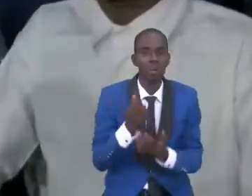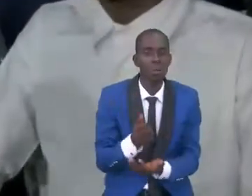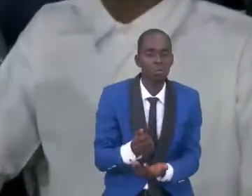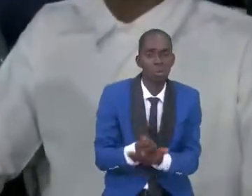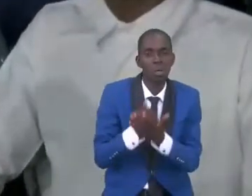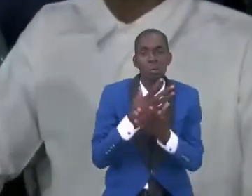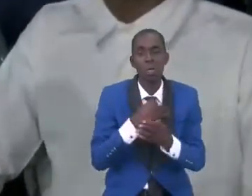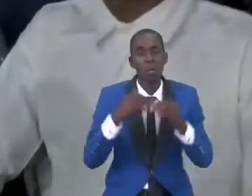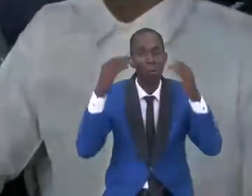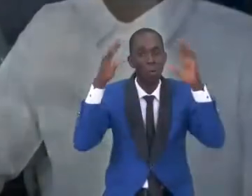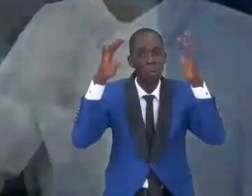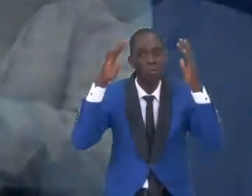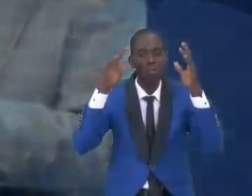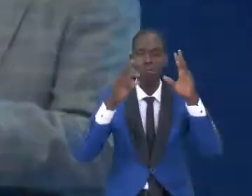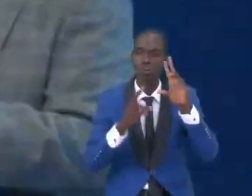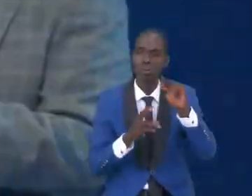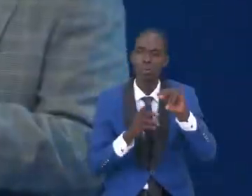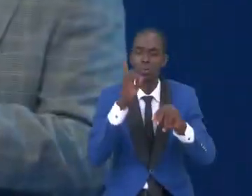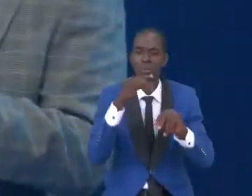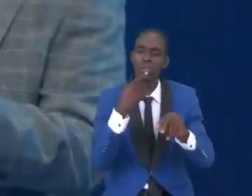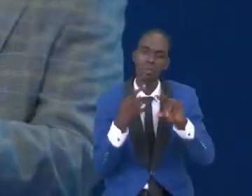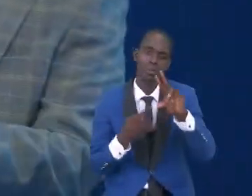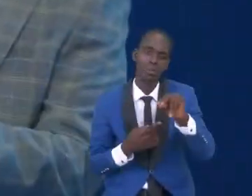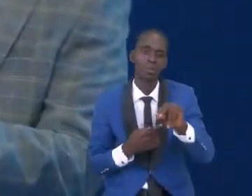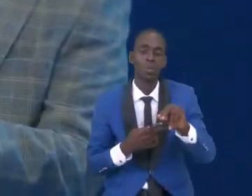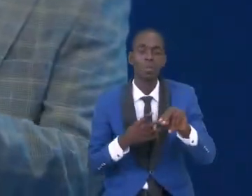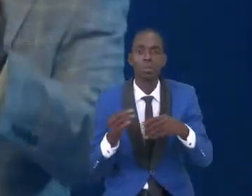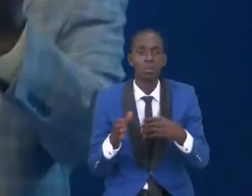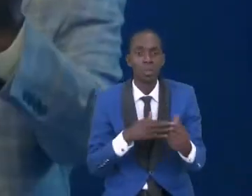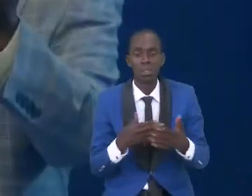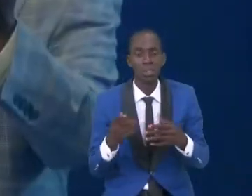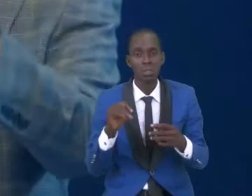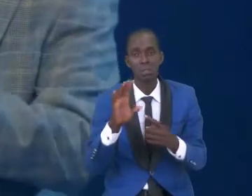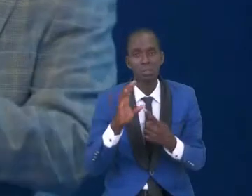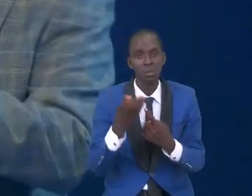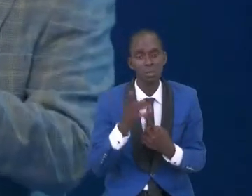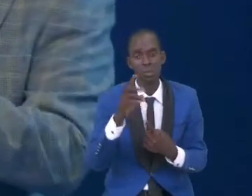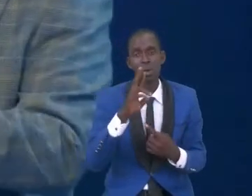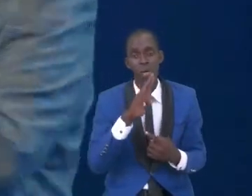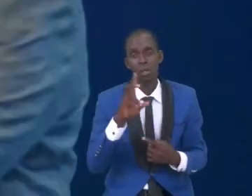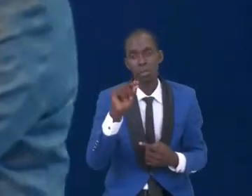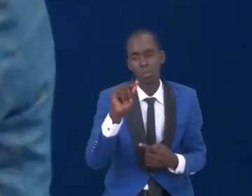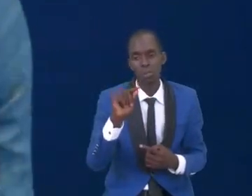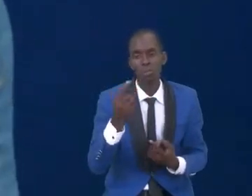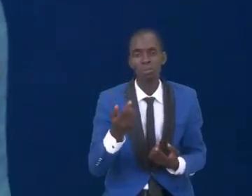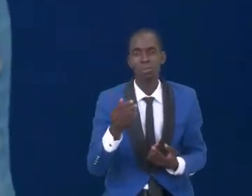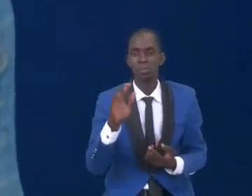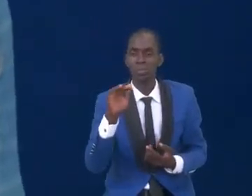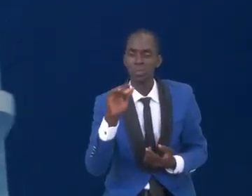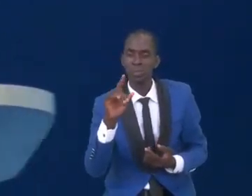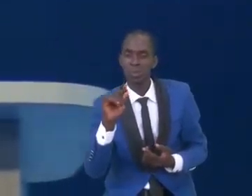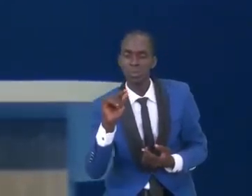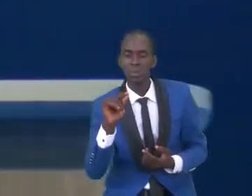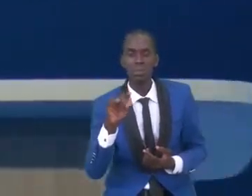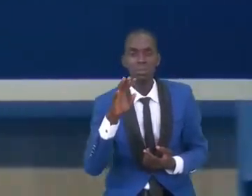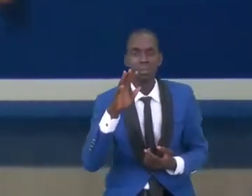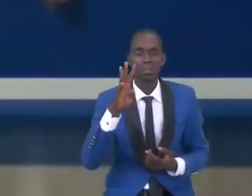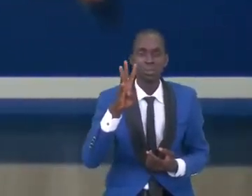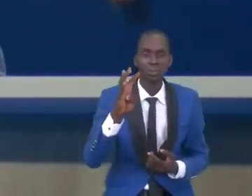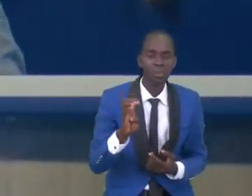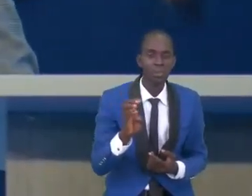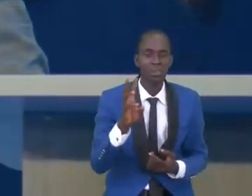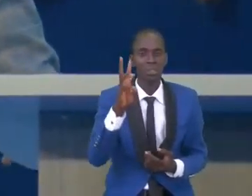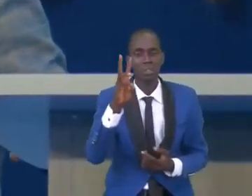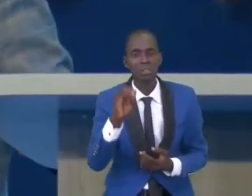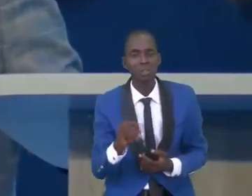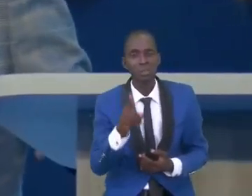Yeah. Now, whatever your condition, you're 20, you're 15, you're 17, you're 40, you're 45, you're 60,